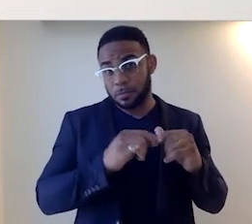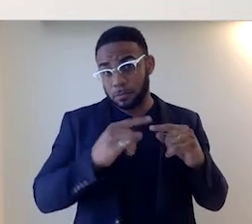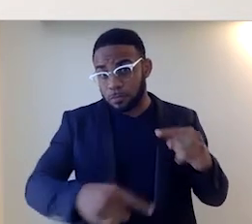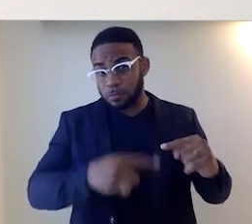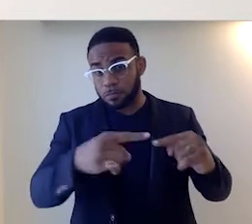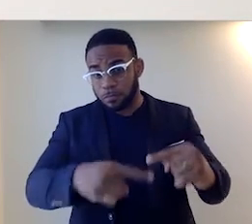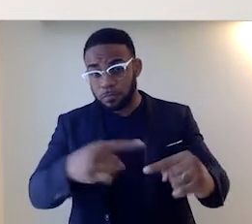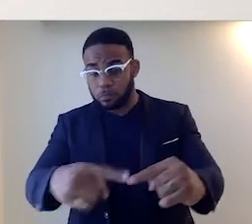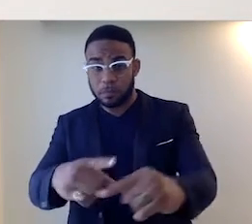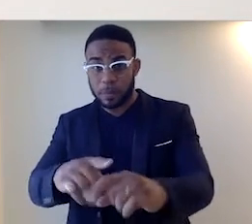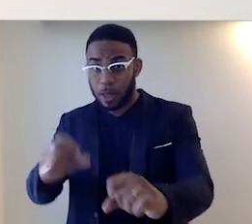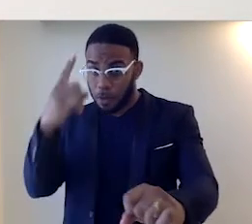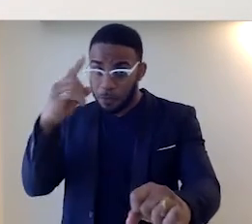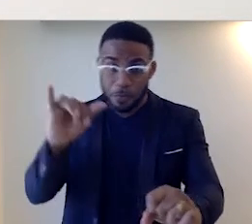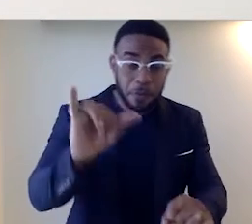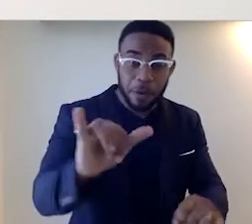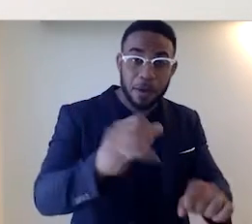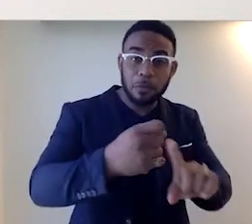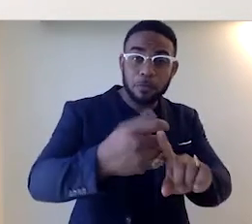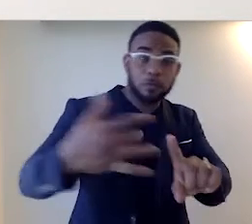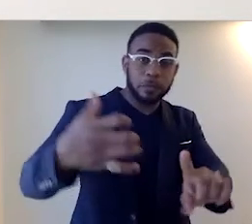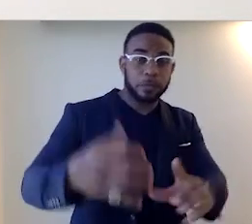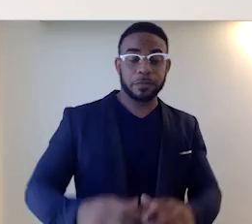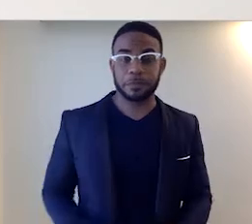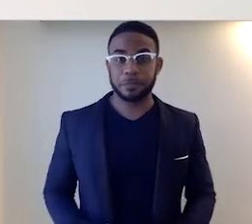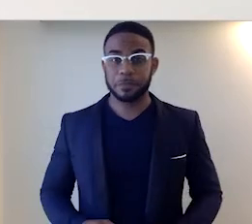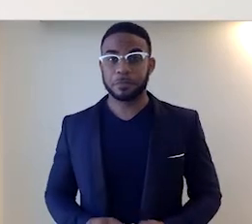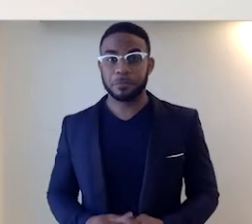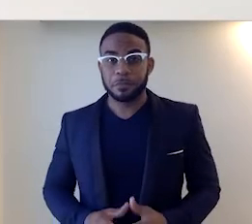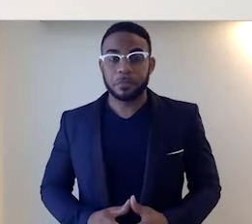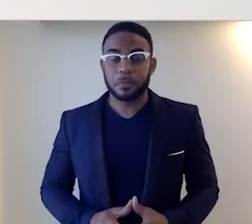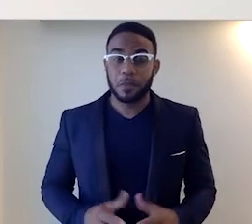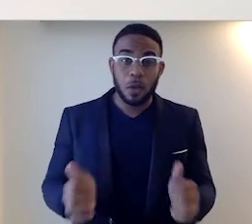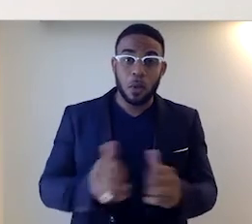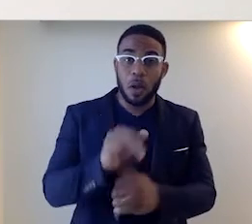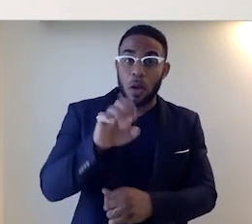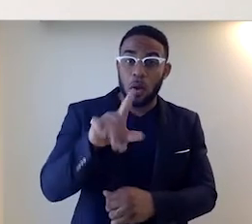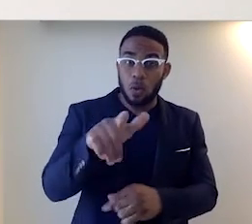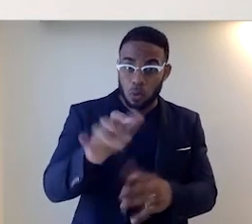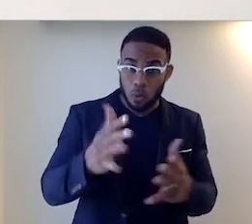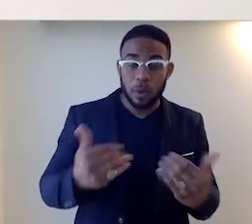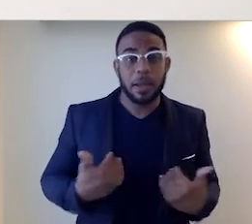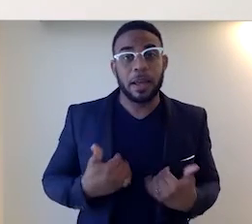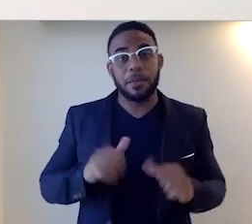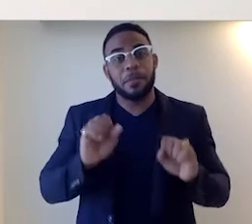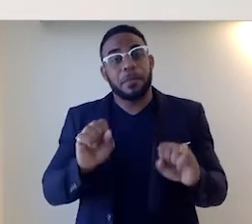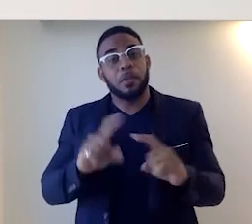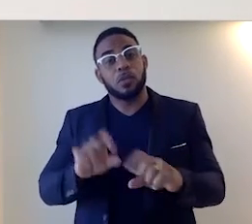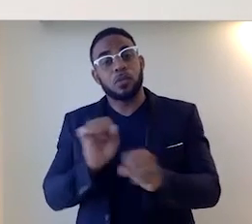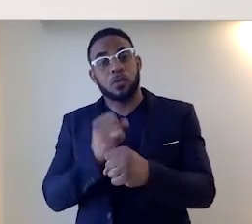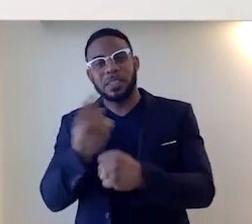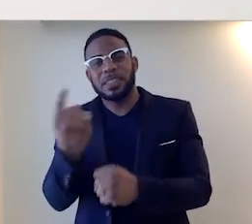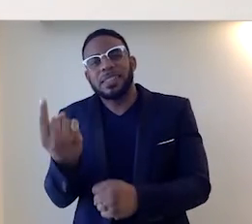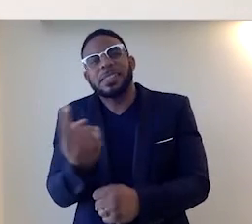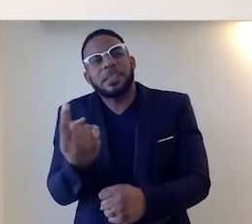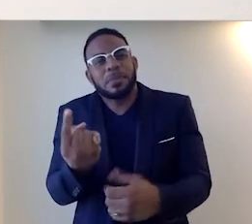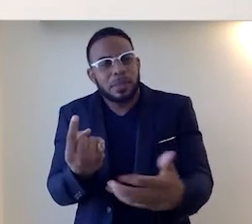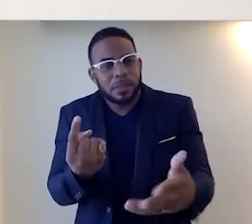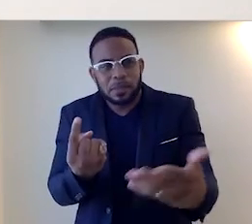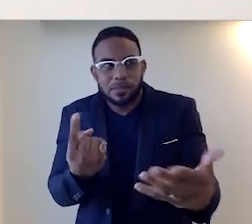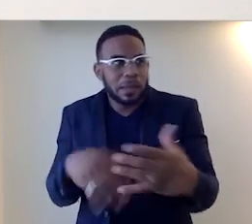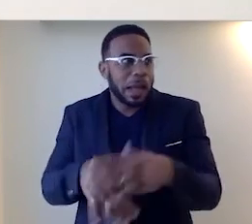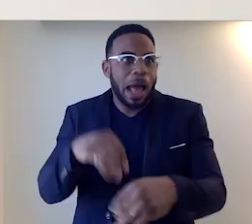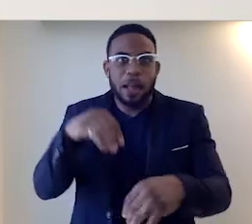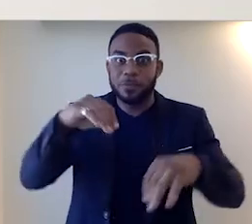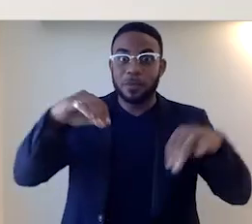and forever expanding. With code, you have the ability to create something